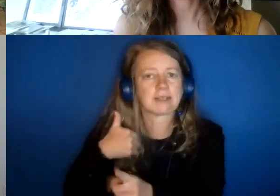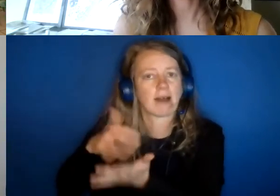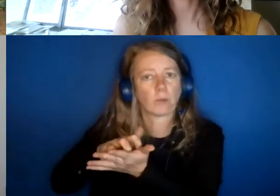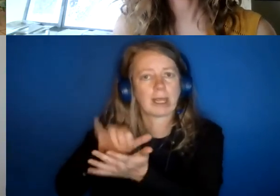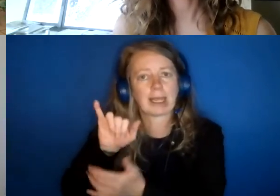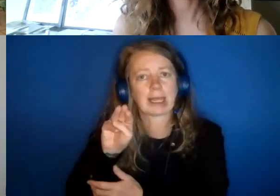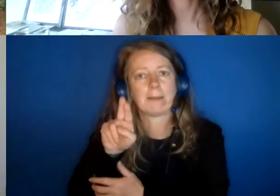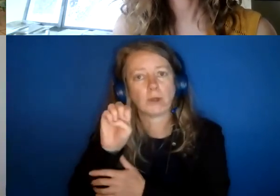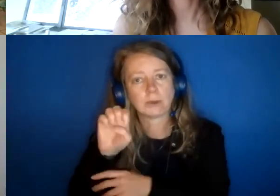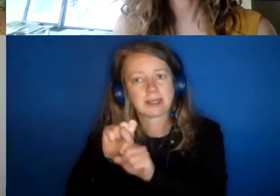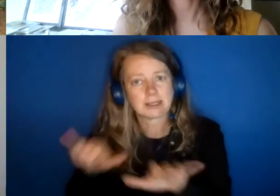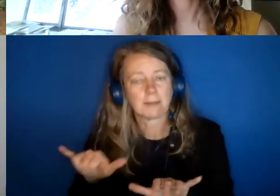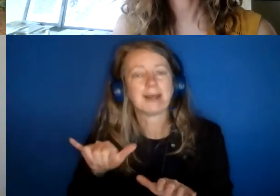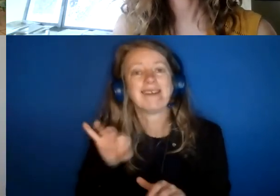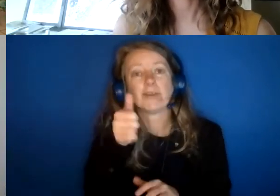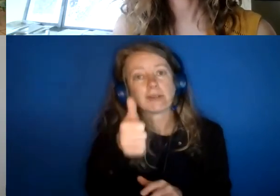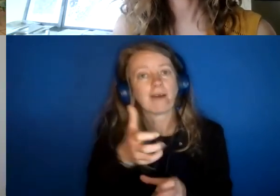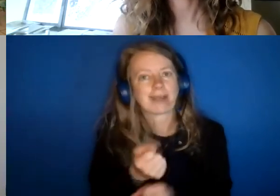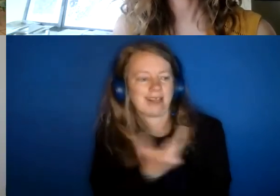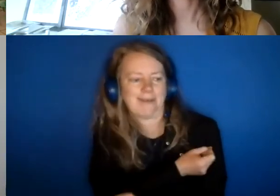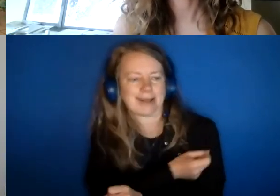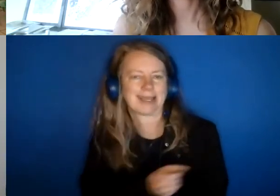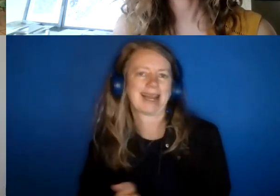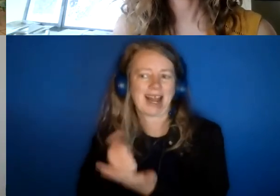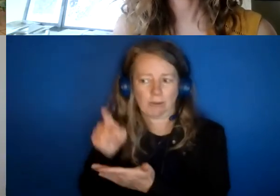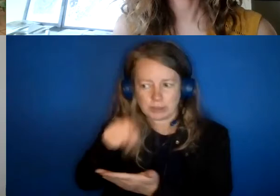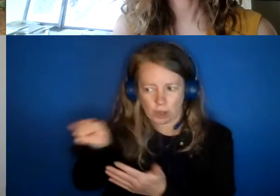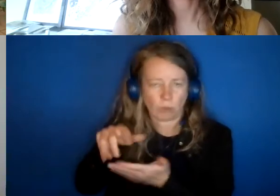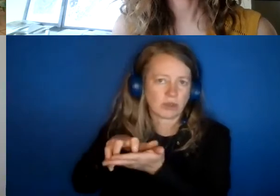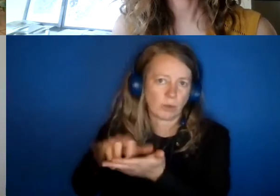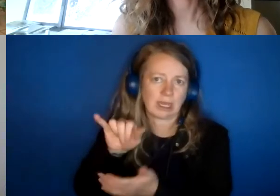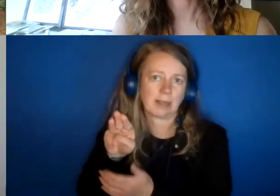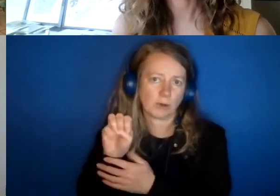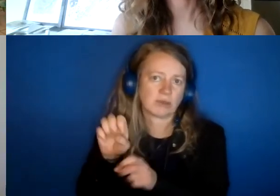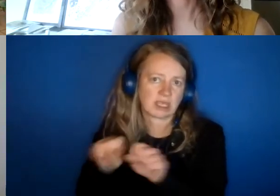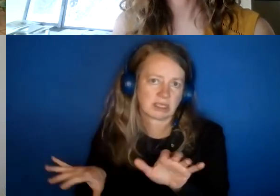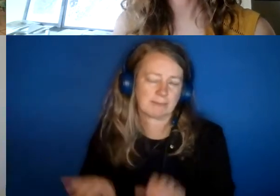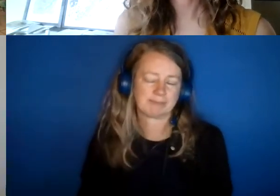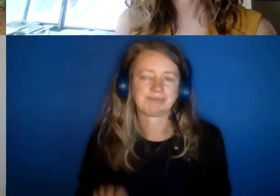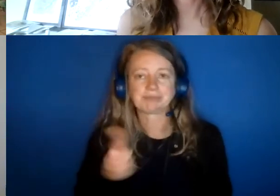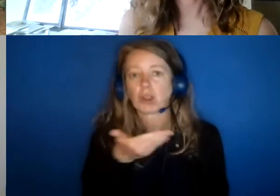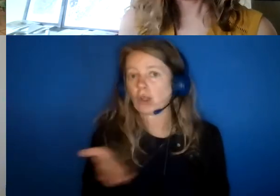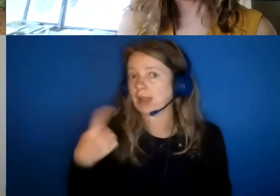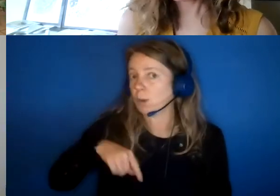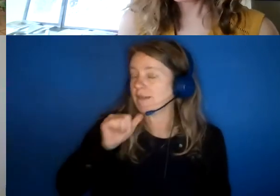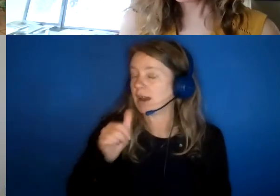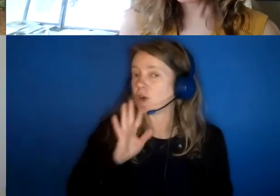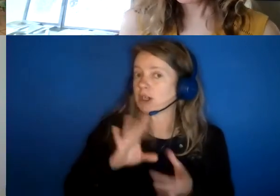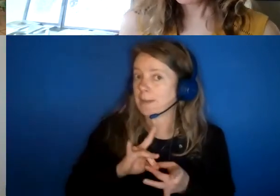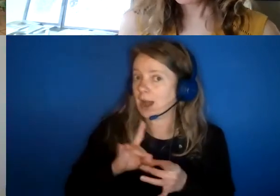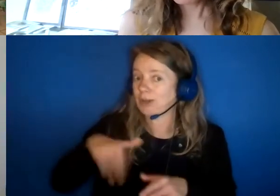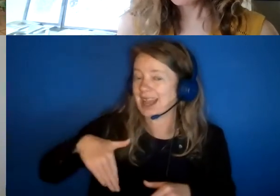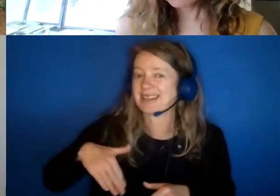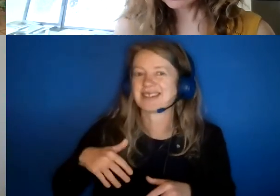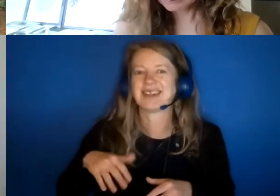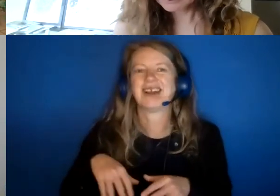helpful for those people. The other thing that we're not touching on in this phone call about long COVID or